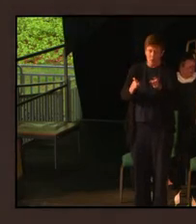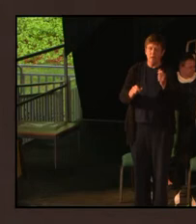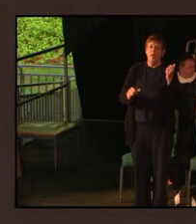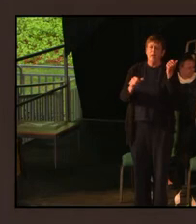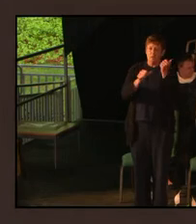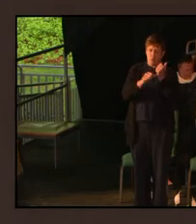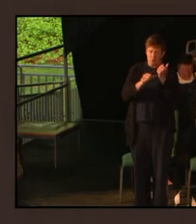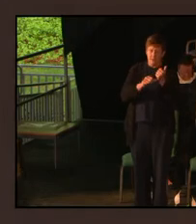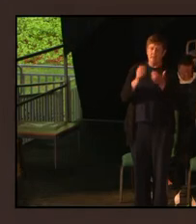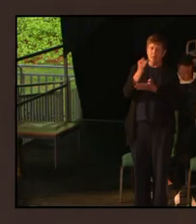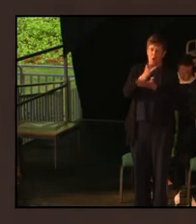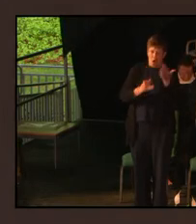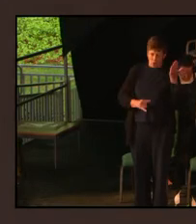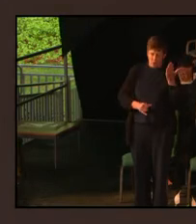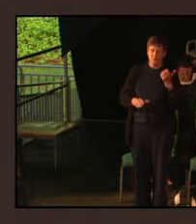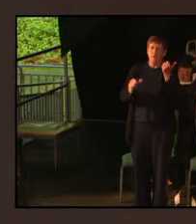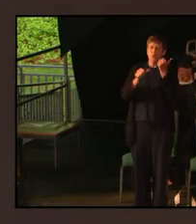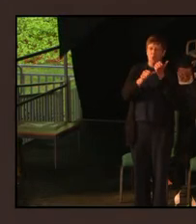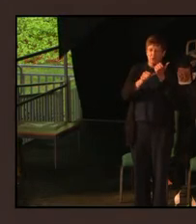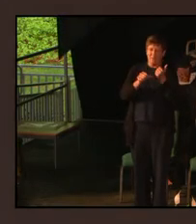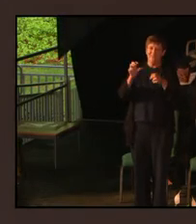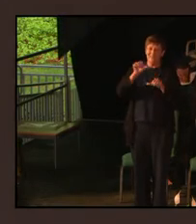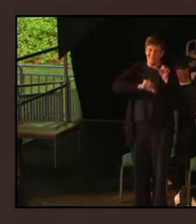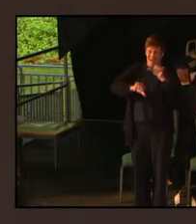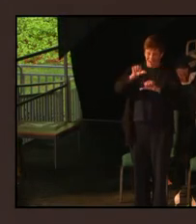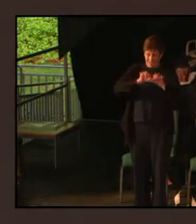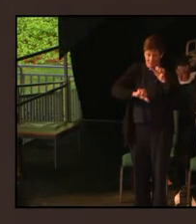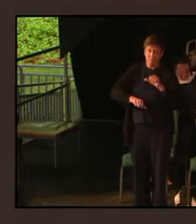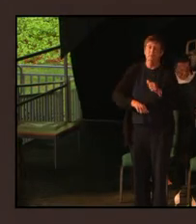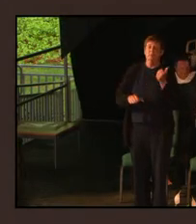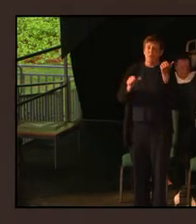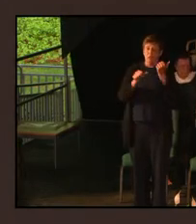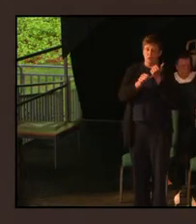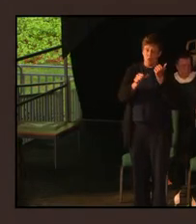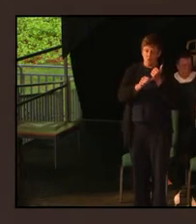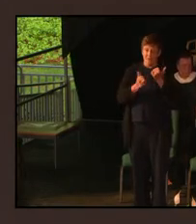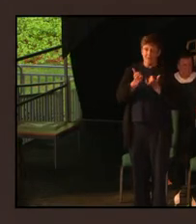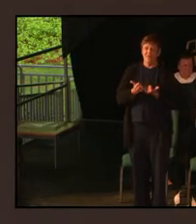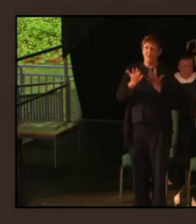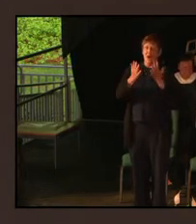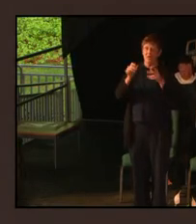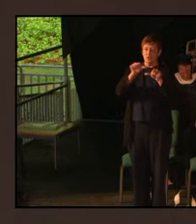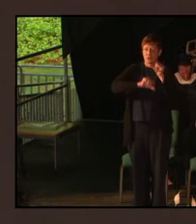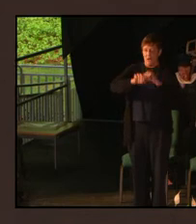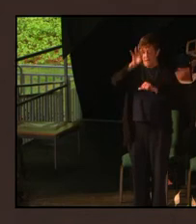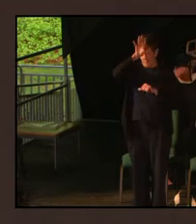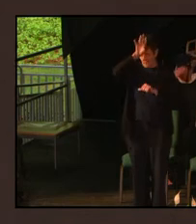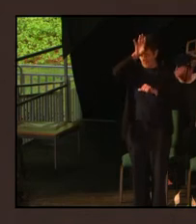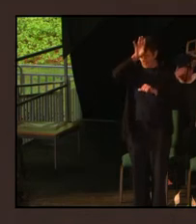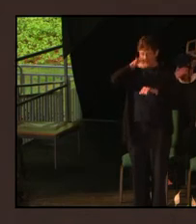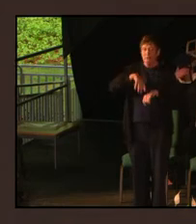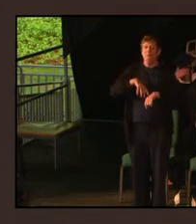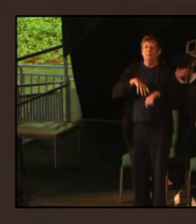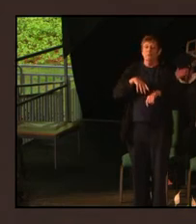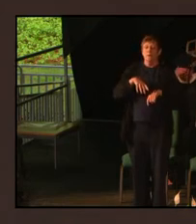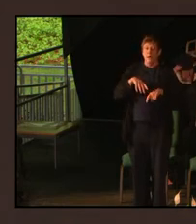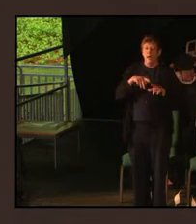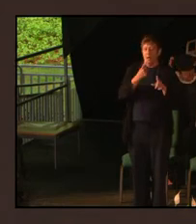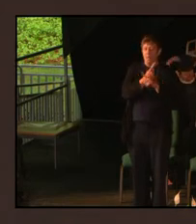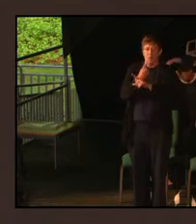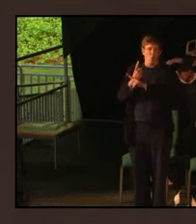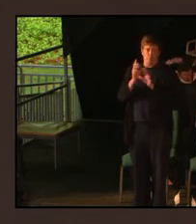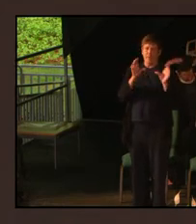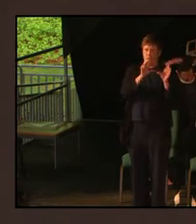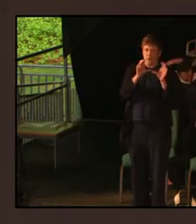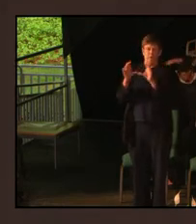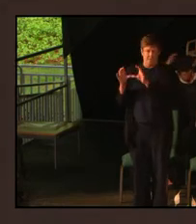Arts, Associates in Science, Associate in Applied Science degrees, and appropriate certificates